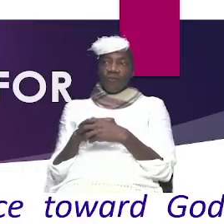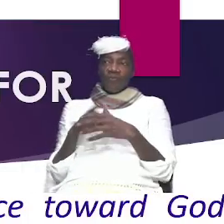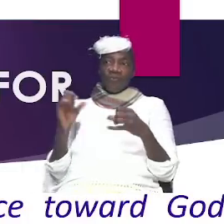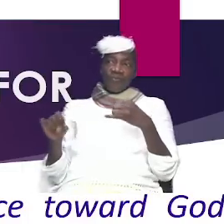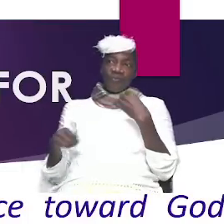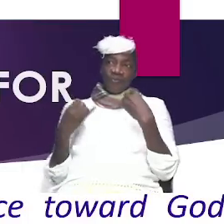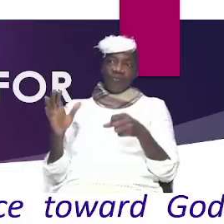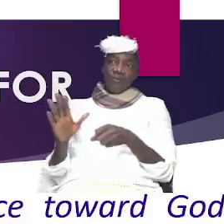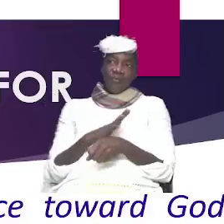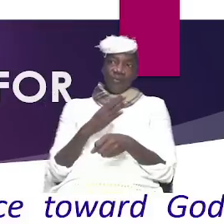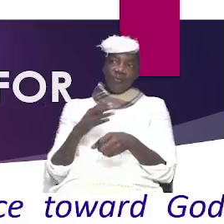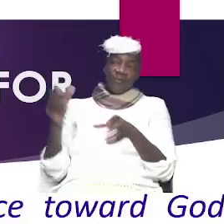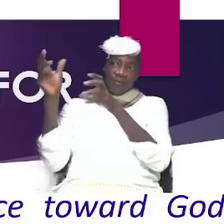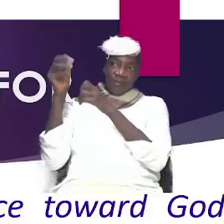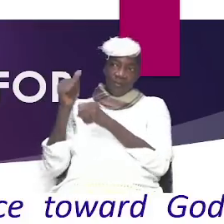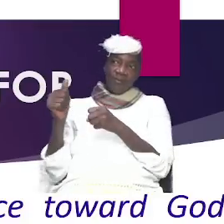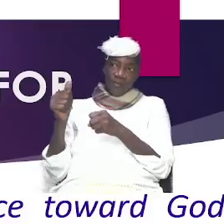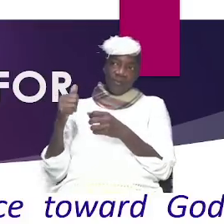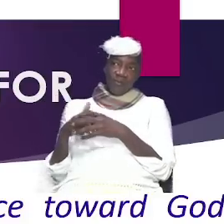of injustice.